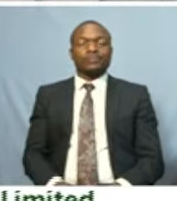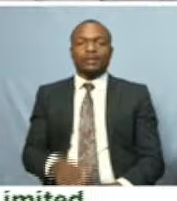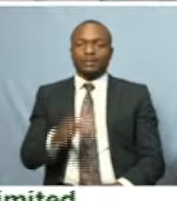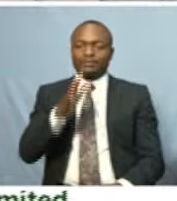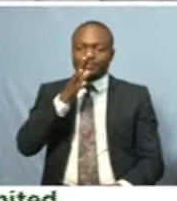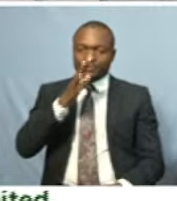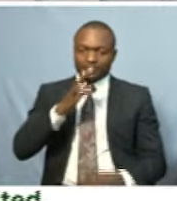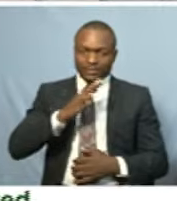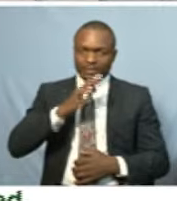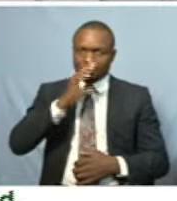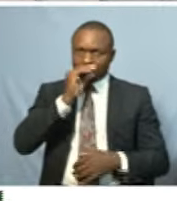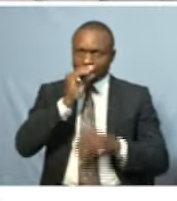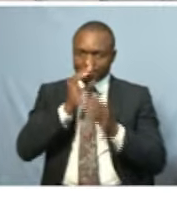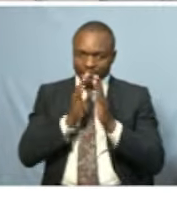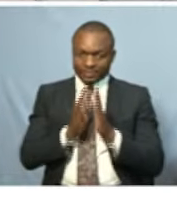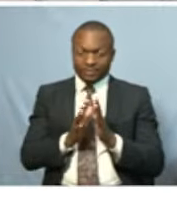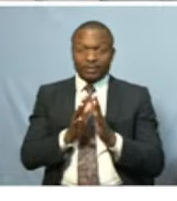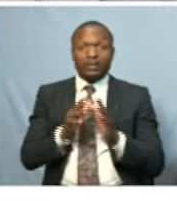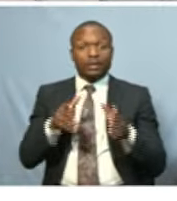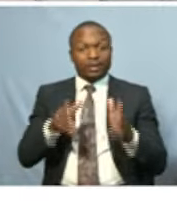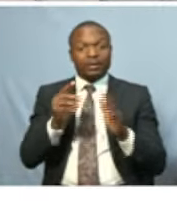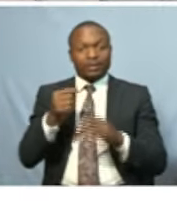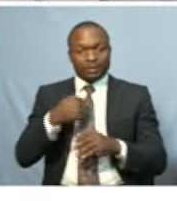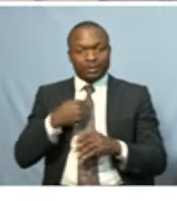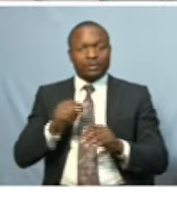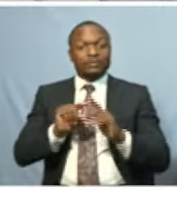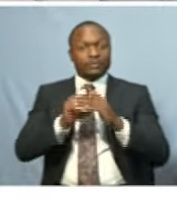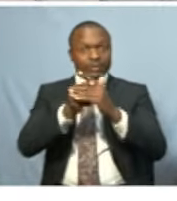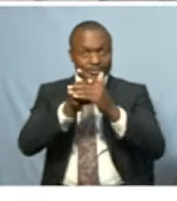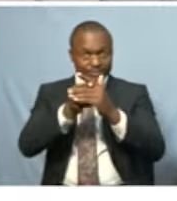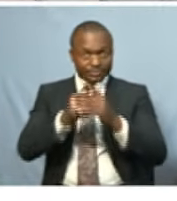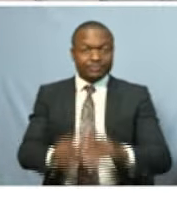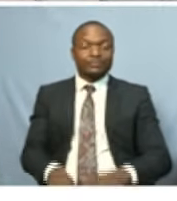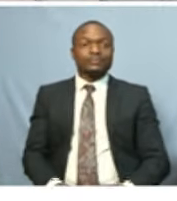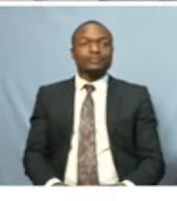Madam Speaker, permit me to start by